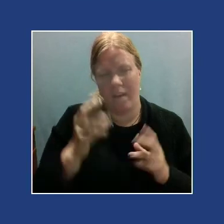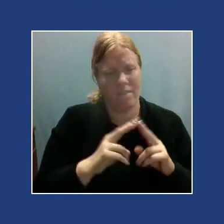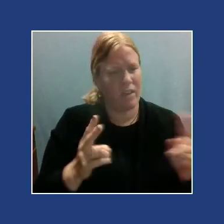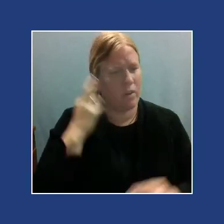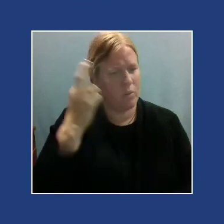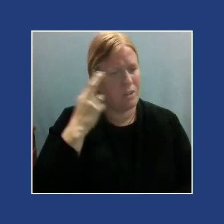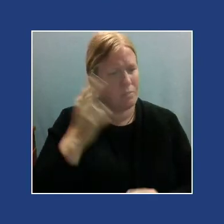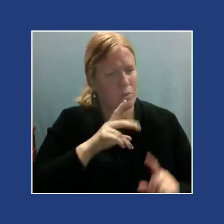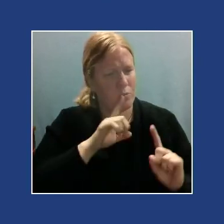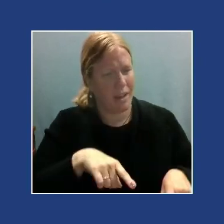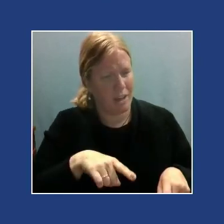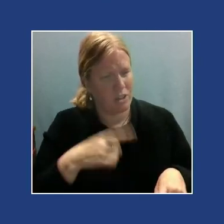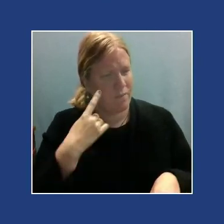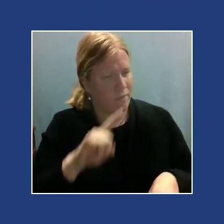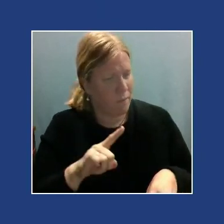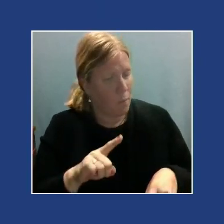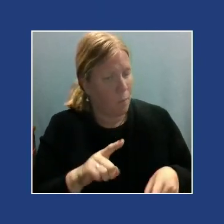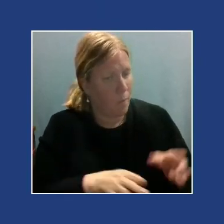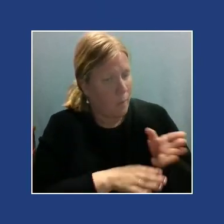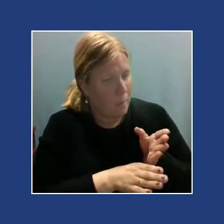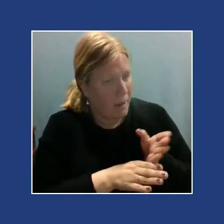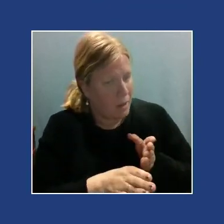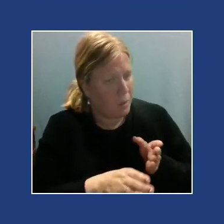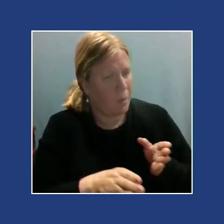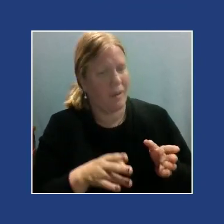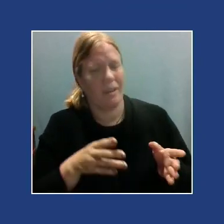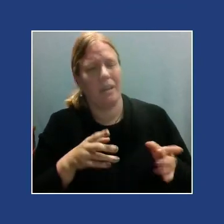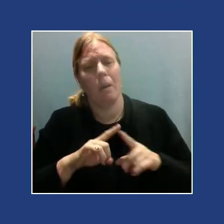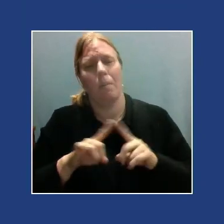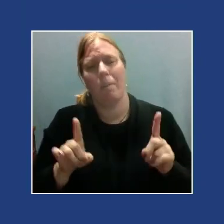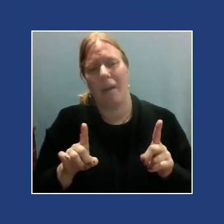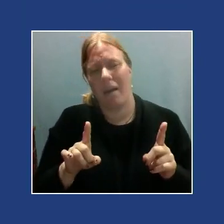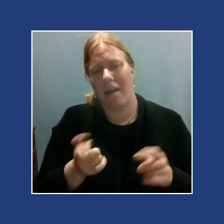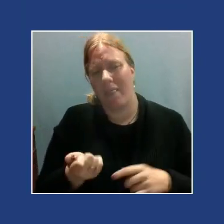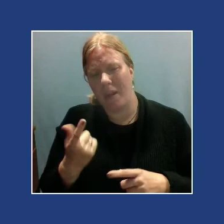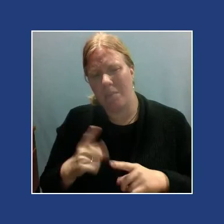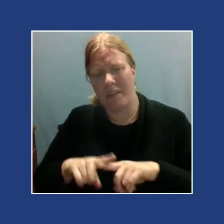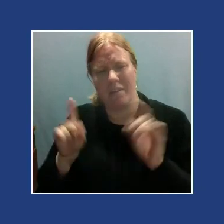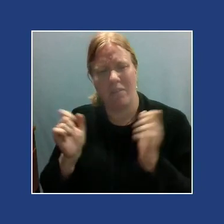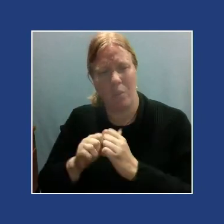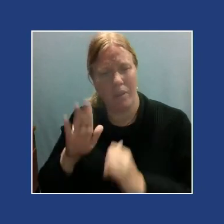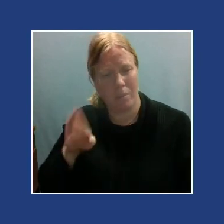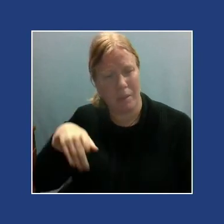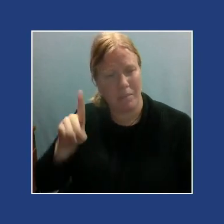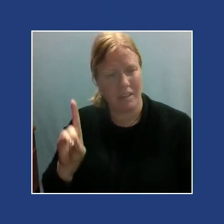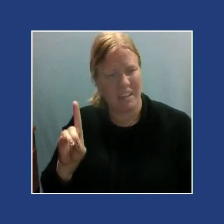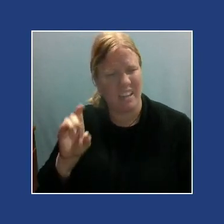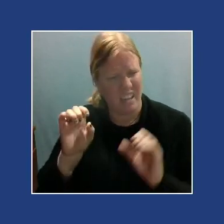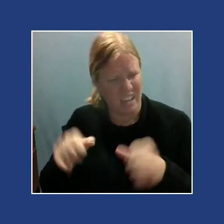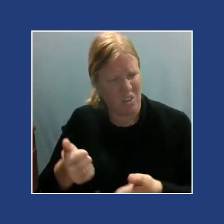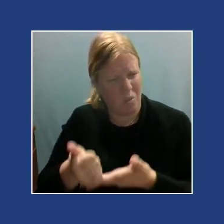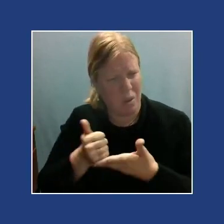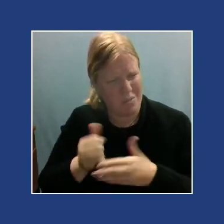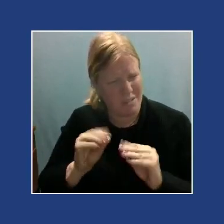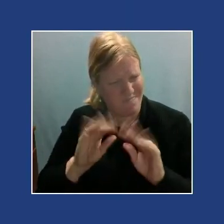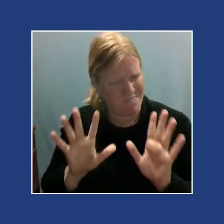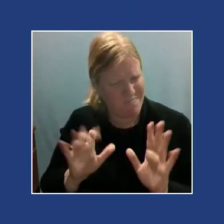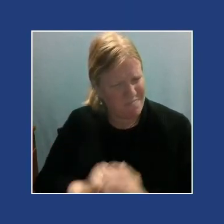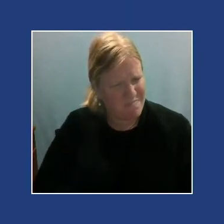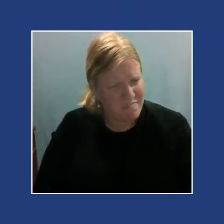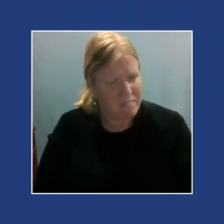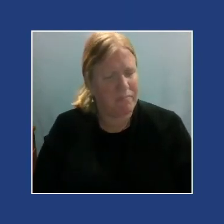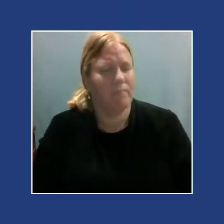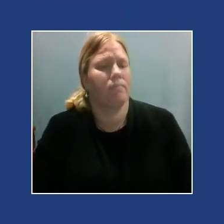in the context of minority stress, slightly different in the context of BPD. Disentangle this for us, will you?